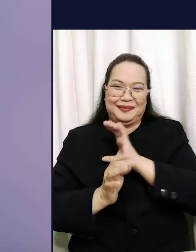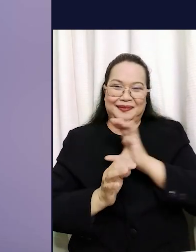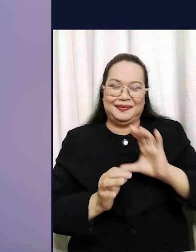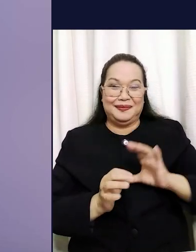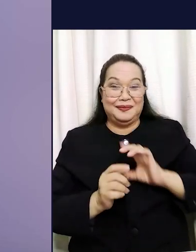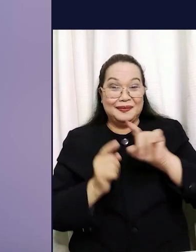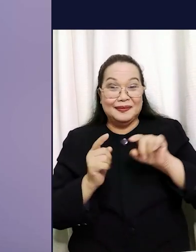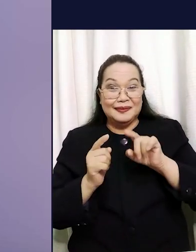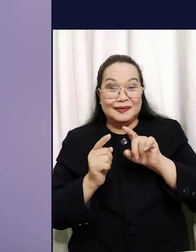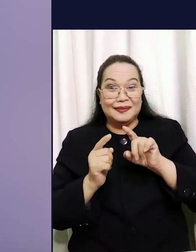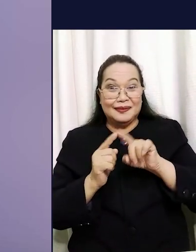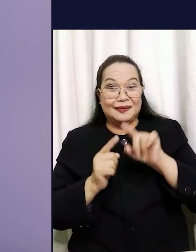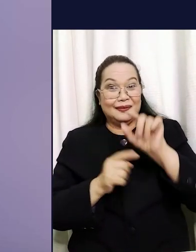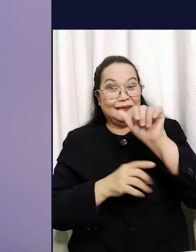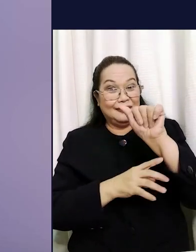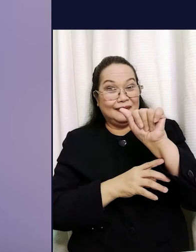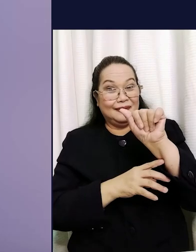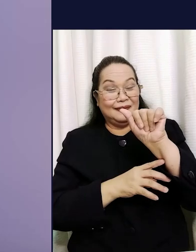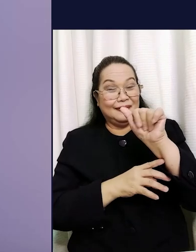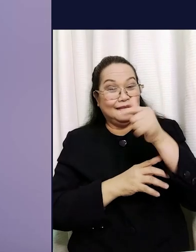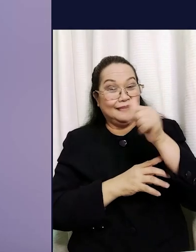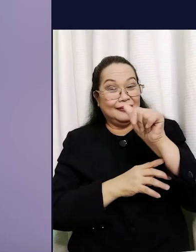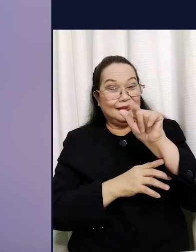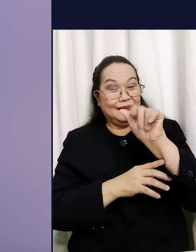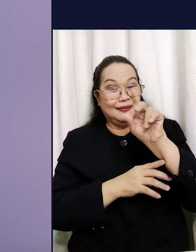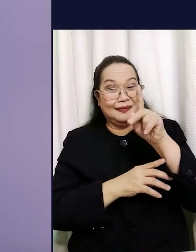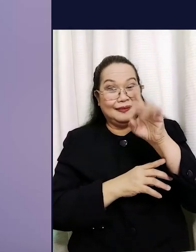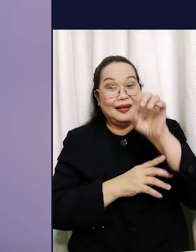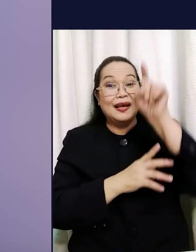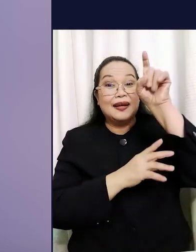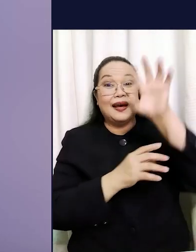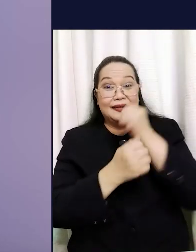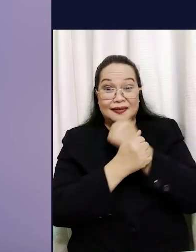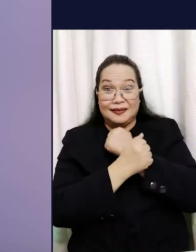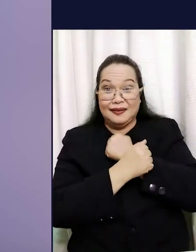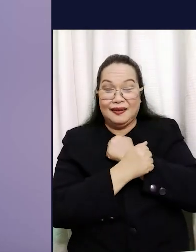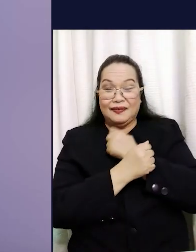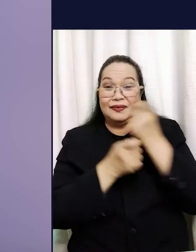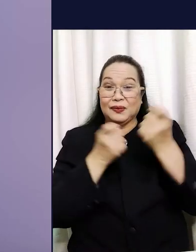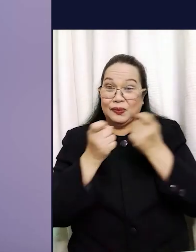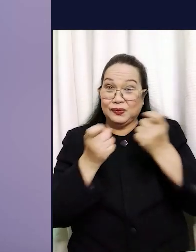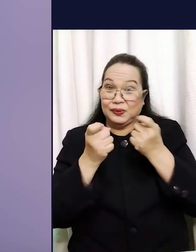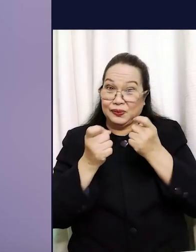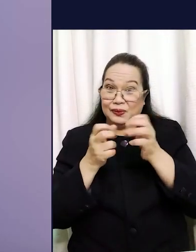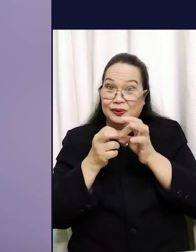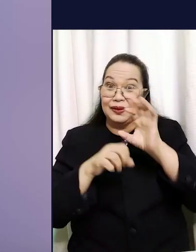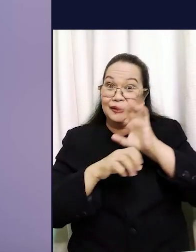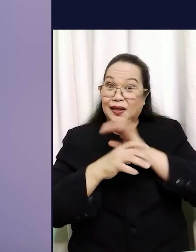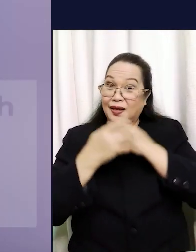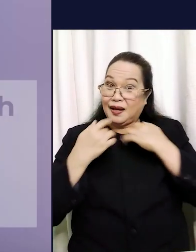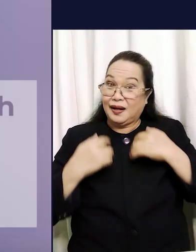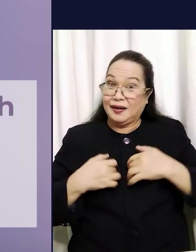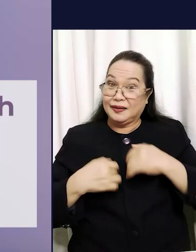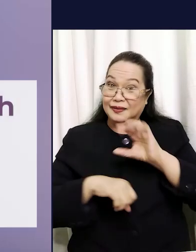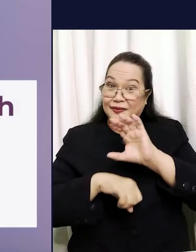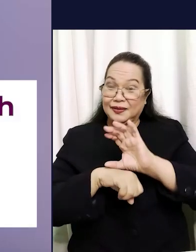of CCBC, then CCBC advances,